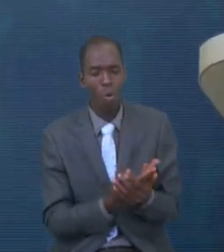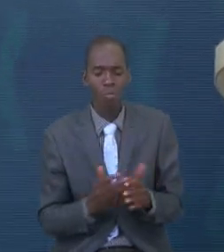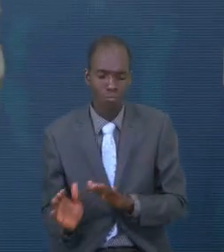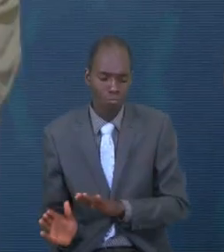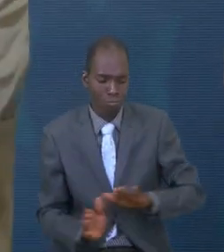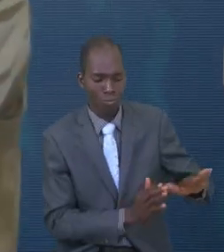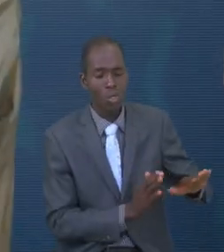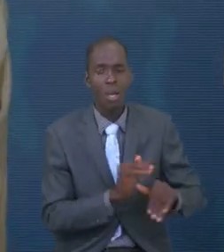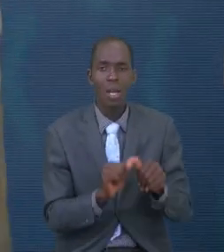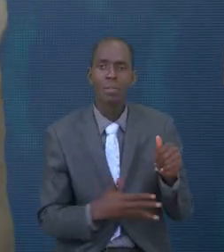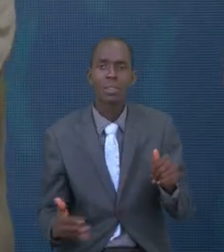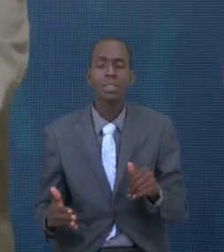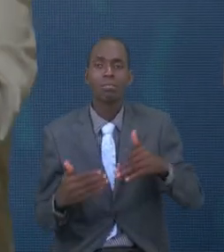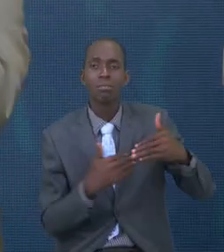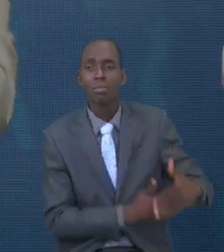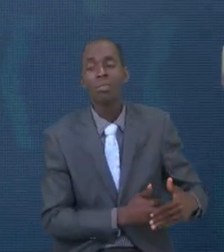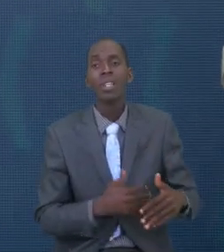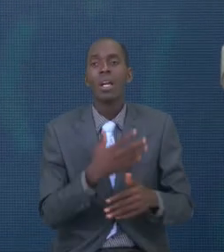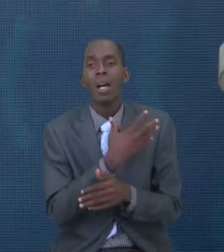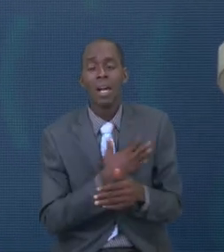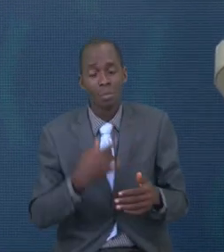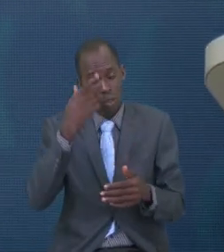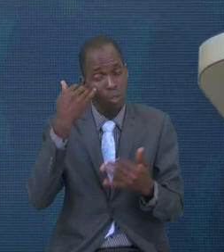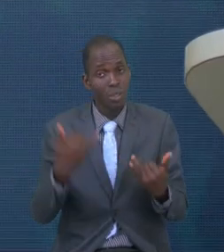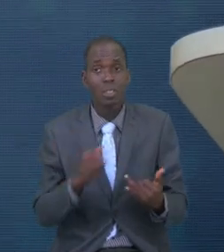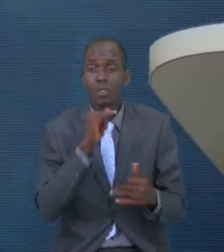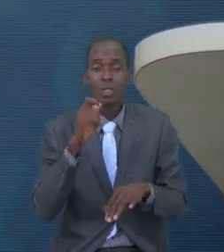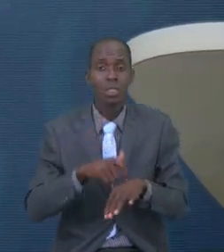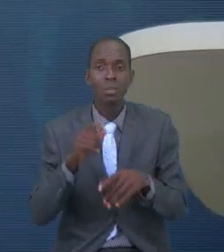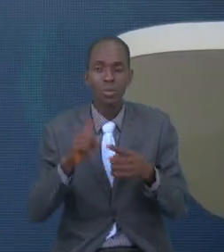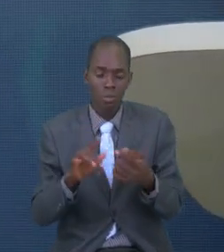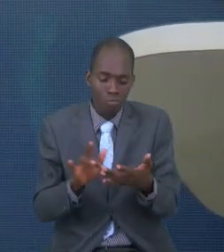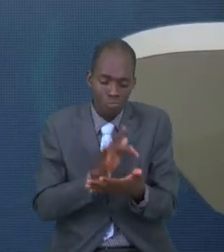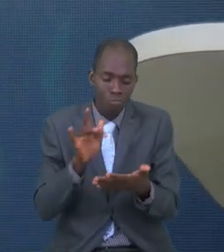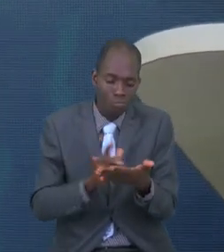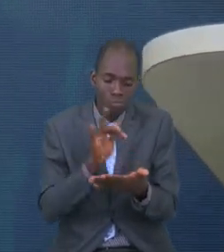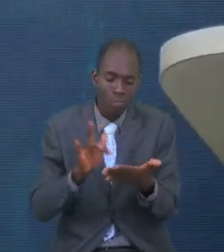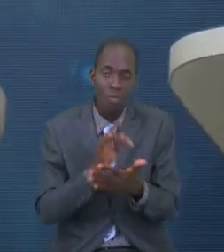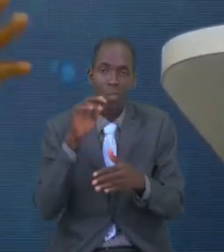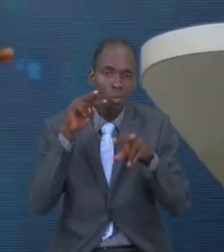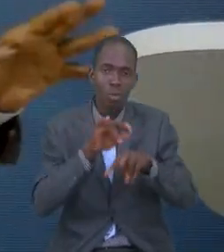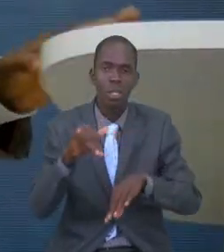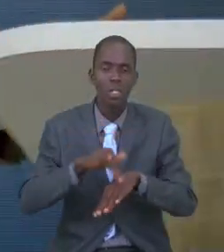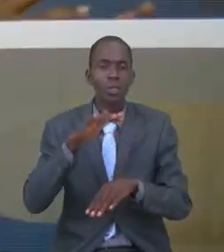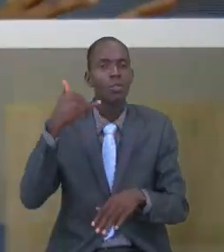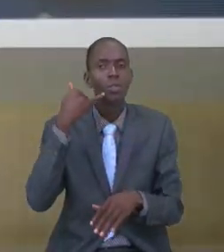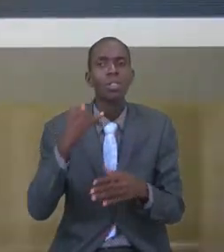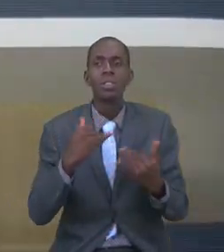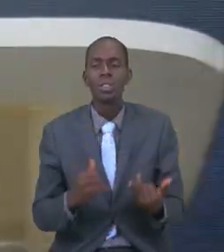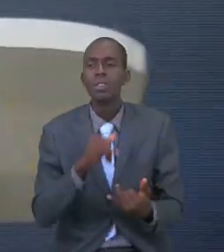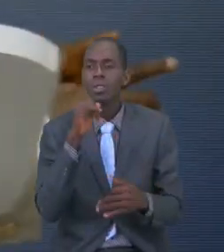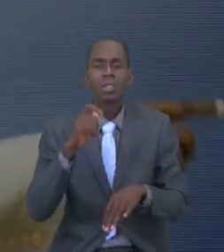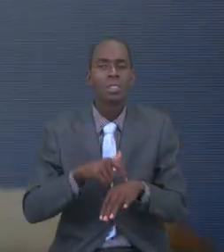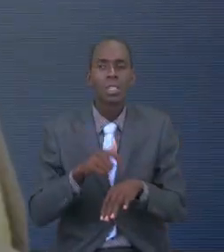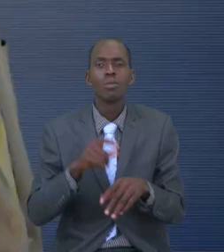aside. Because now it is not the time to, you know, I'm scrolling this, I'm this one. This is not the time for any of